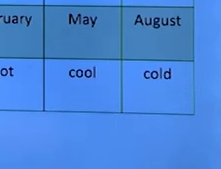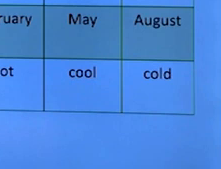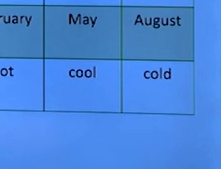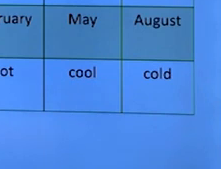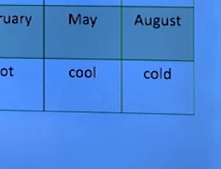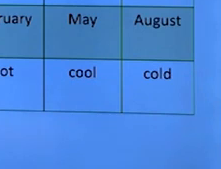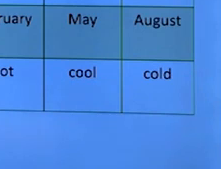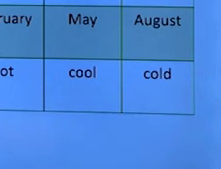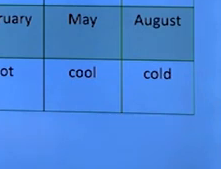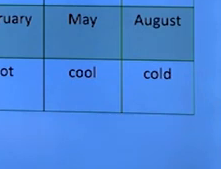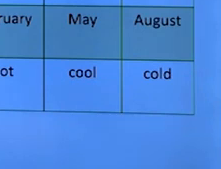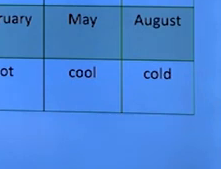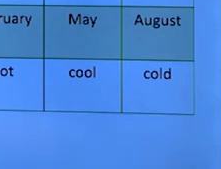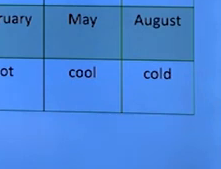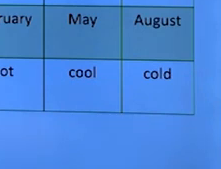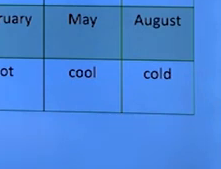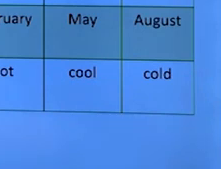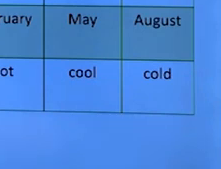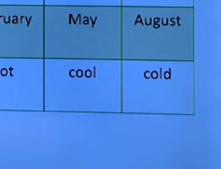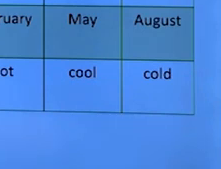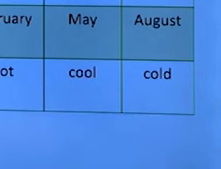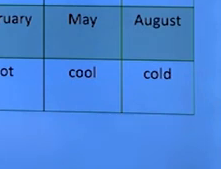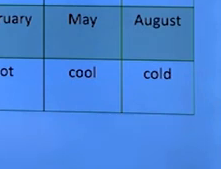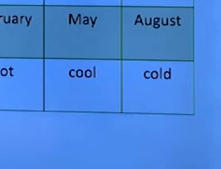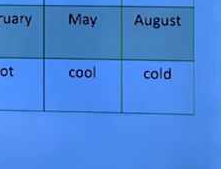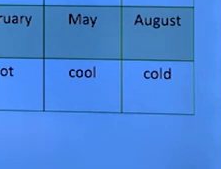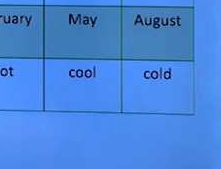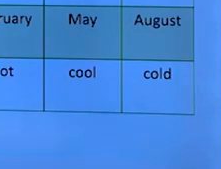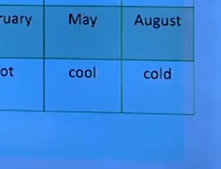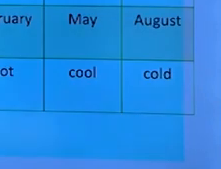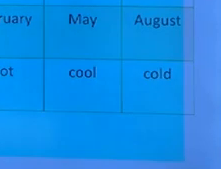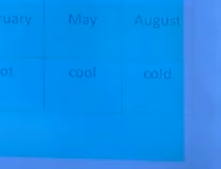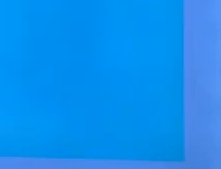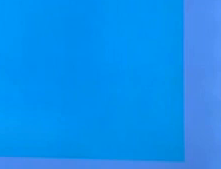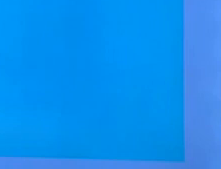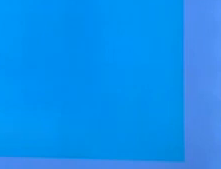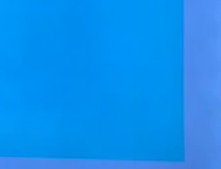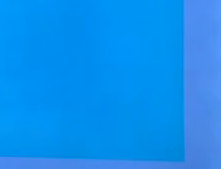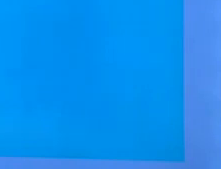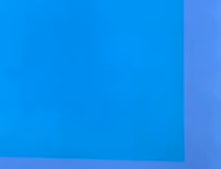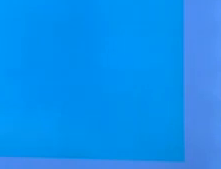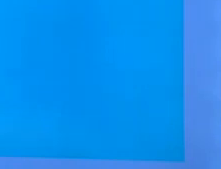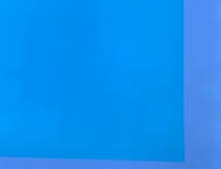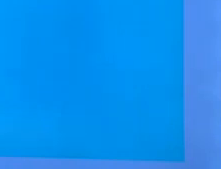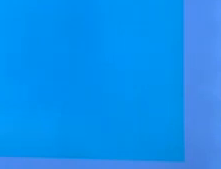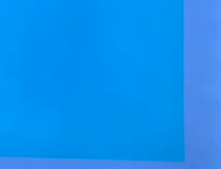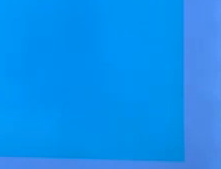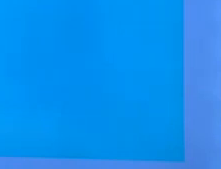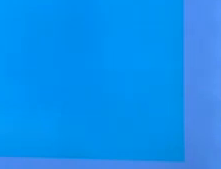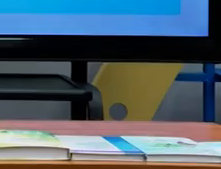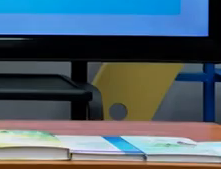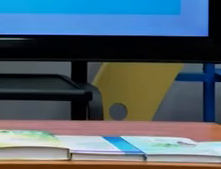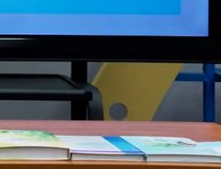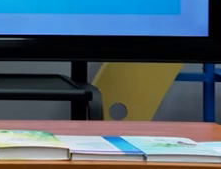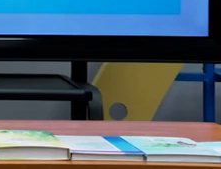us. Bizdan biroz boshqacha ekan. To'g'rimi? Good job. Okay. Now, I